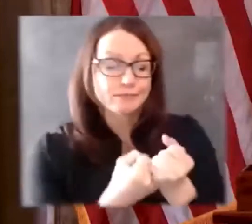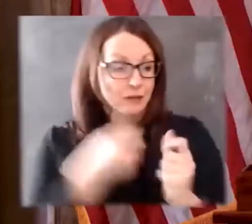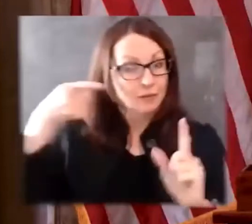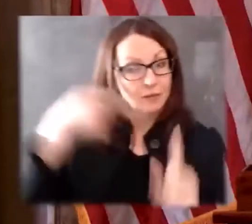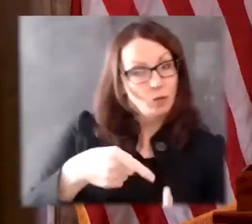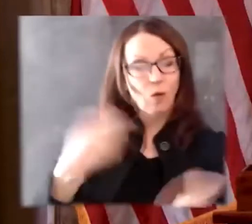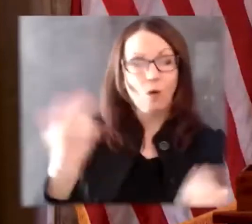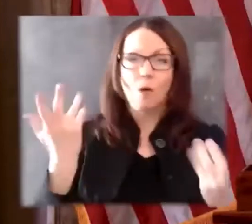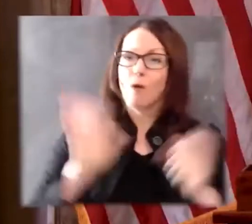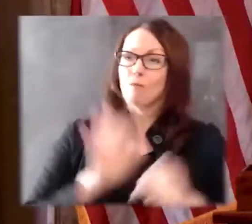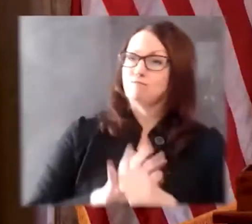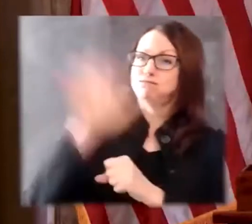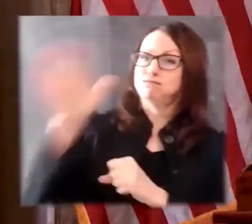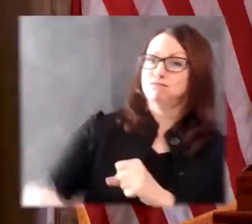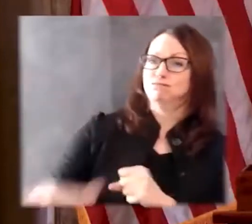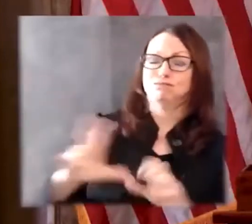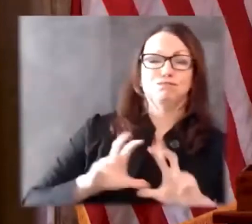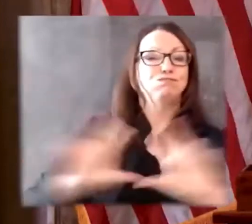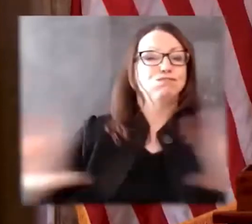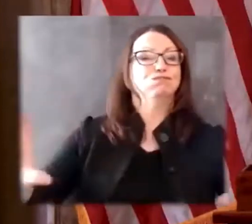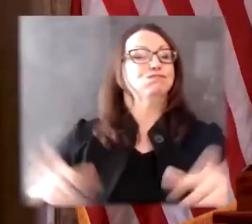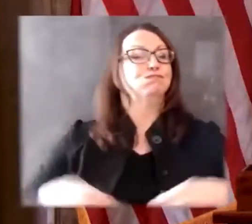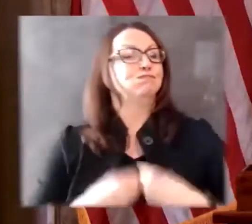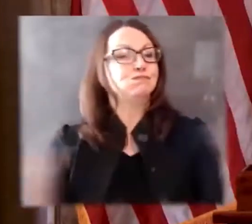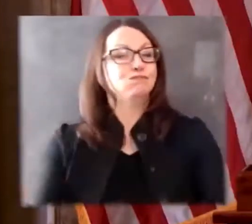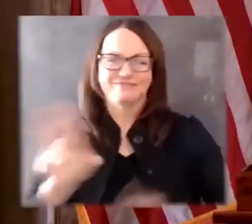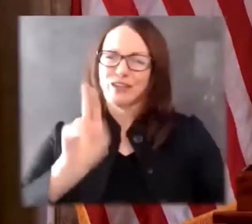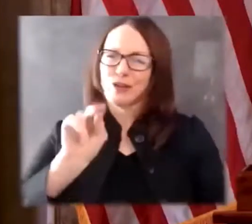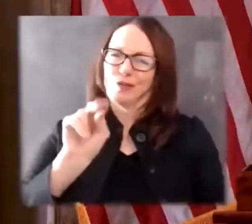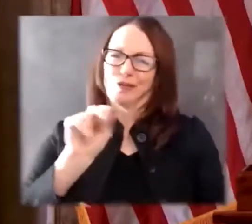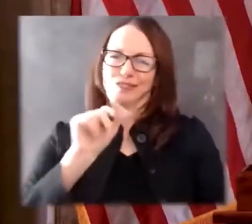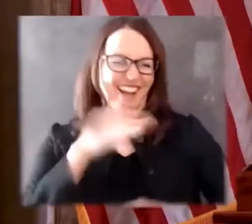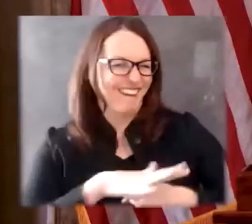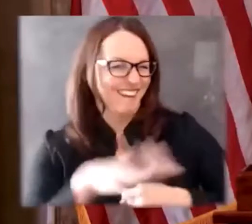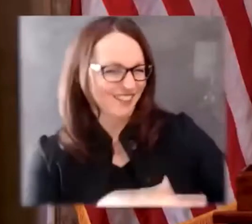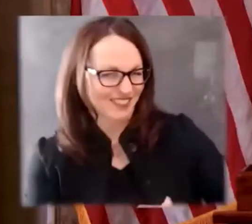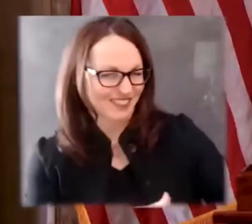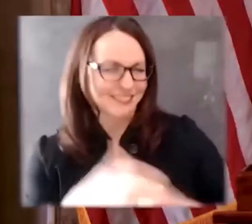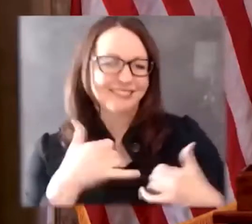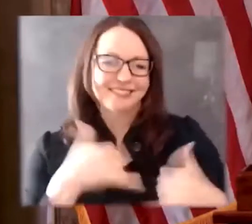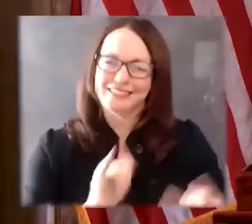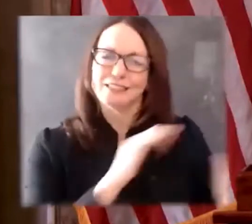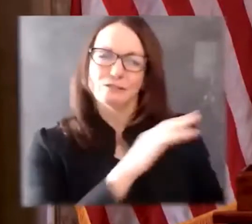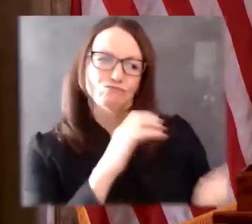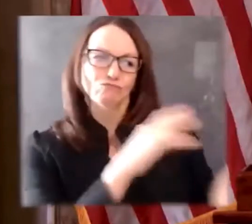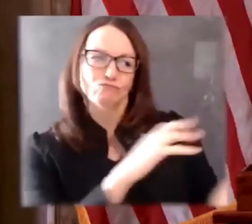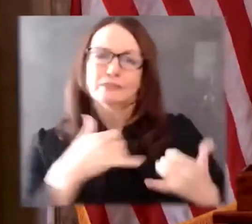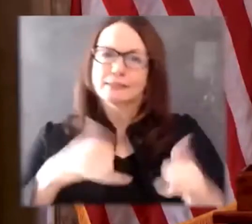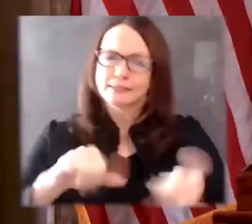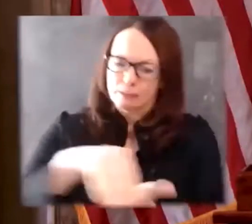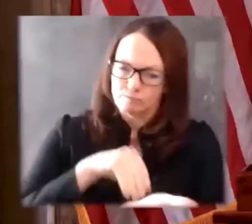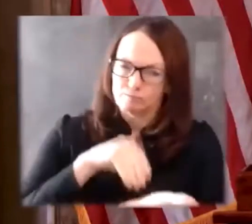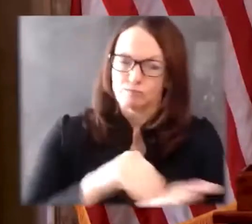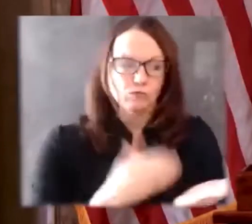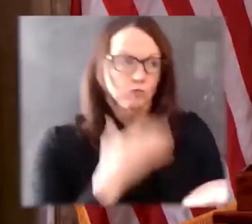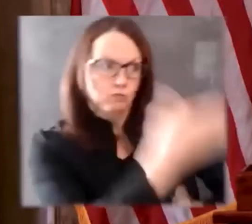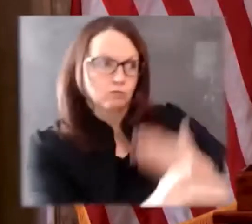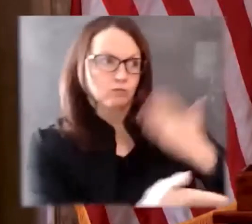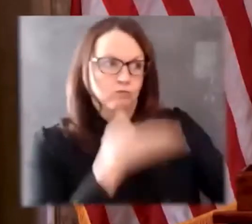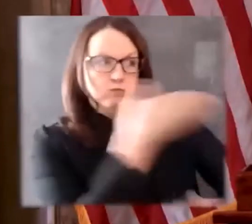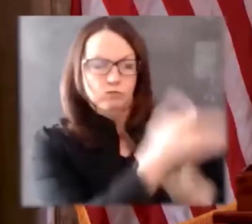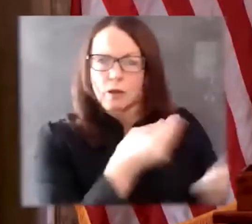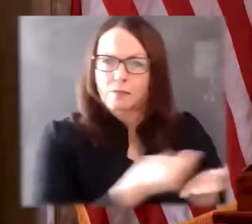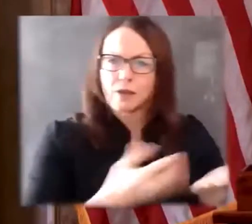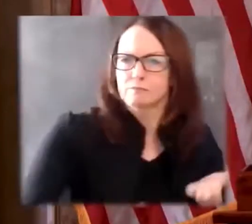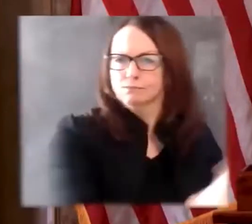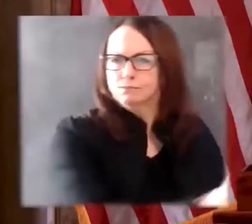Unfortunately, many of the challenges of 2020 will no doubt carry into this new year. But as we reflect on